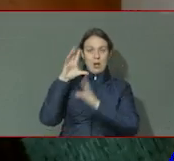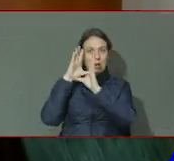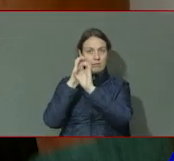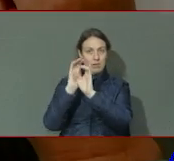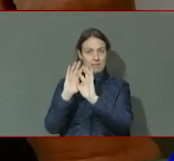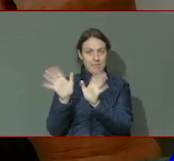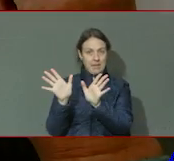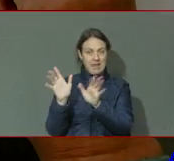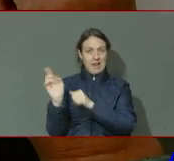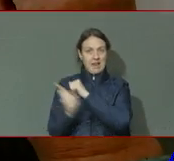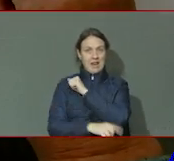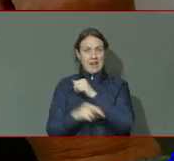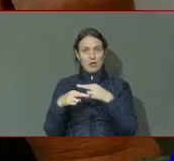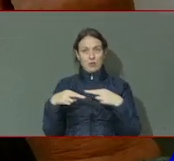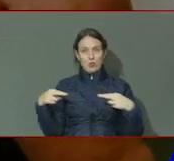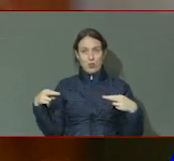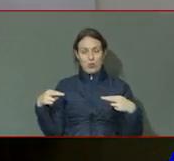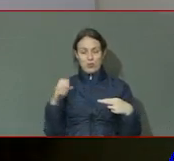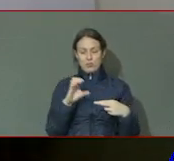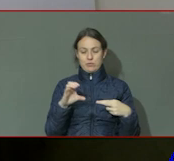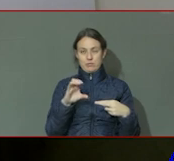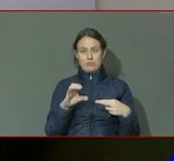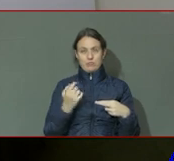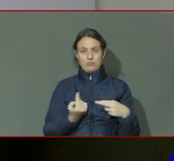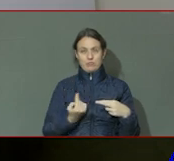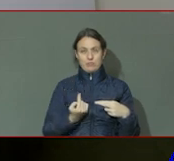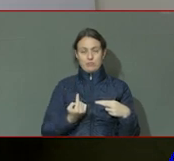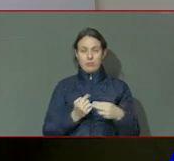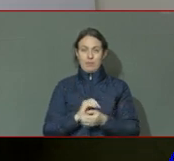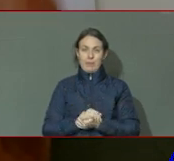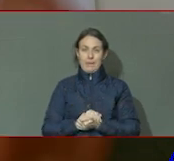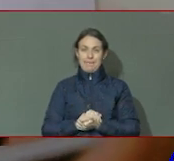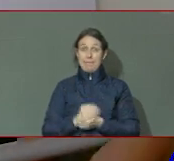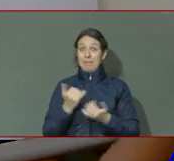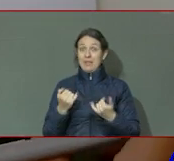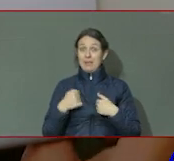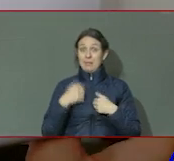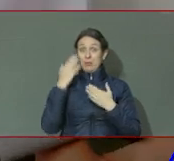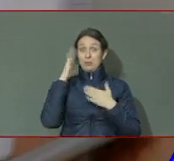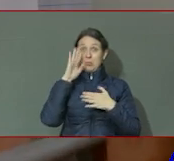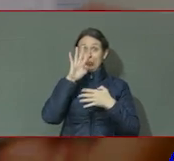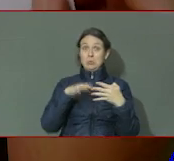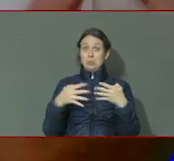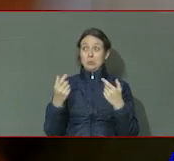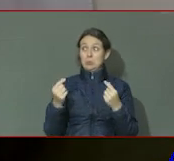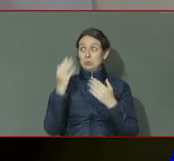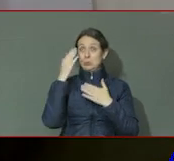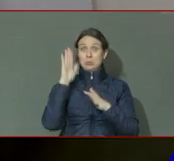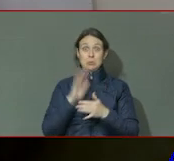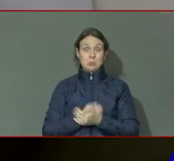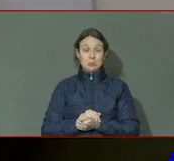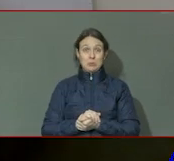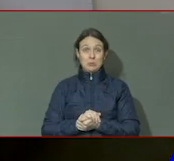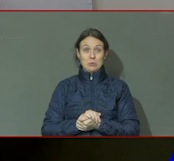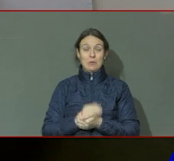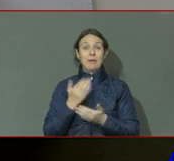The last row is on concentration. Okay, now I don't have a clue how to do the table, but at least you can